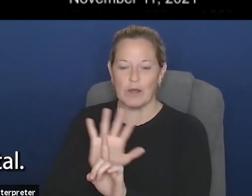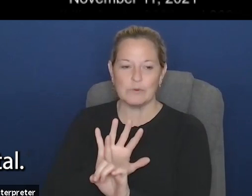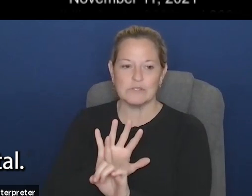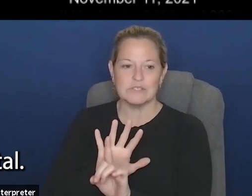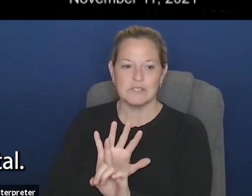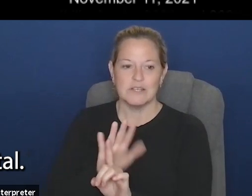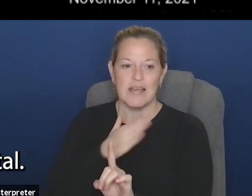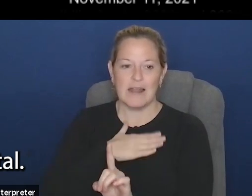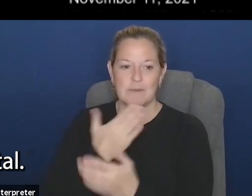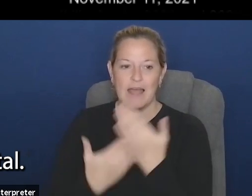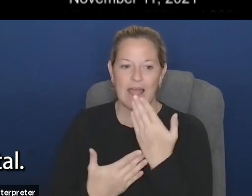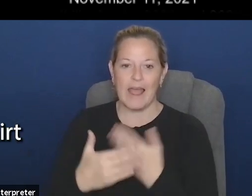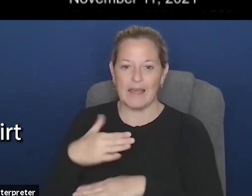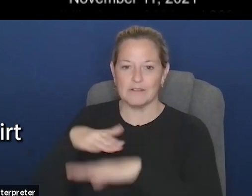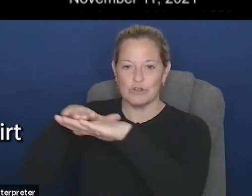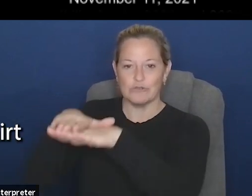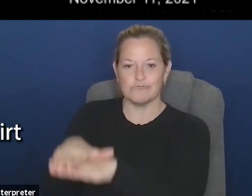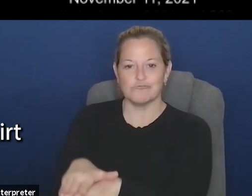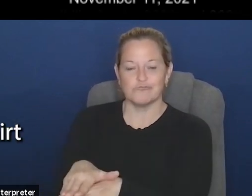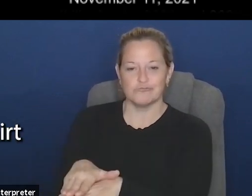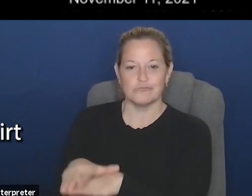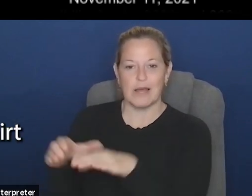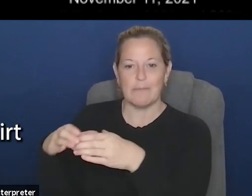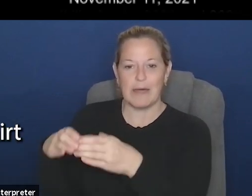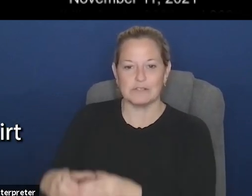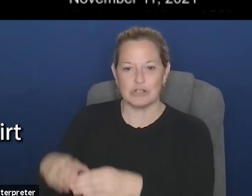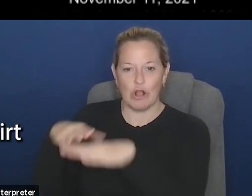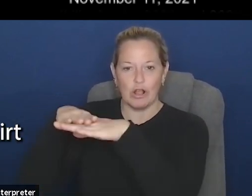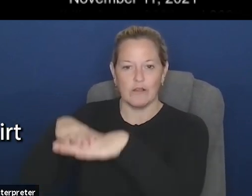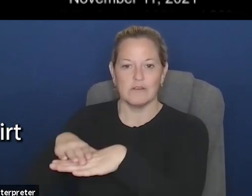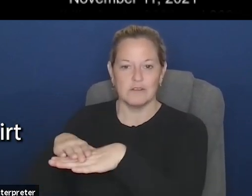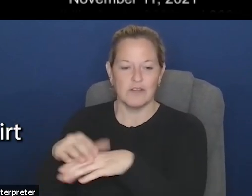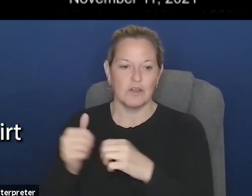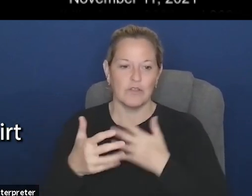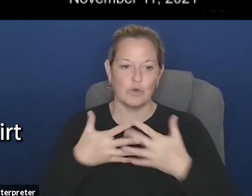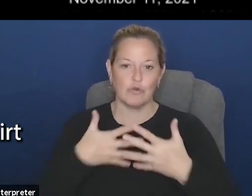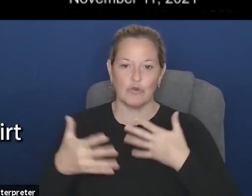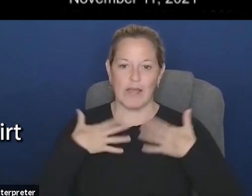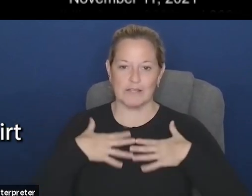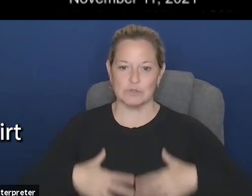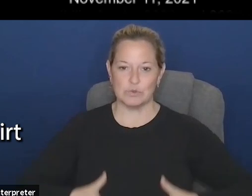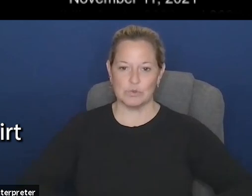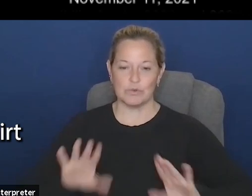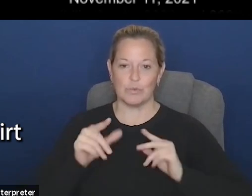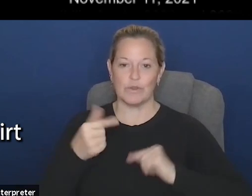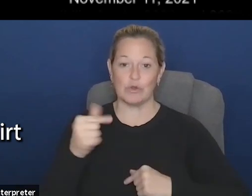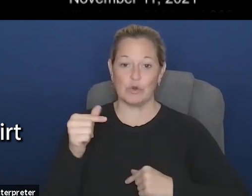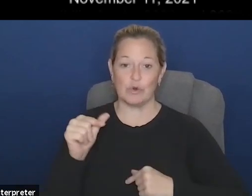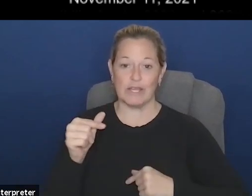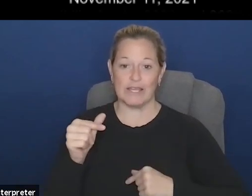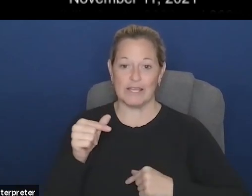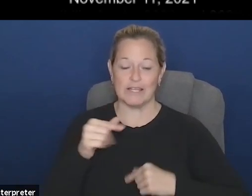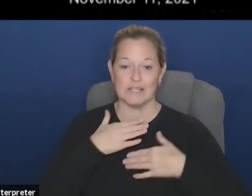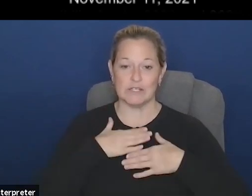hands are on a pedestal. I'm wearing a gray suit with a green shirt and a green and gray